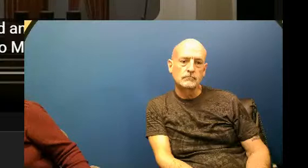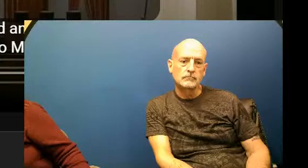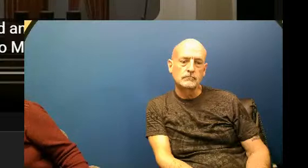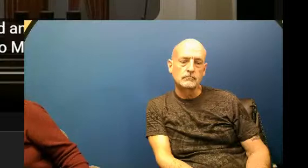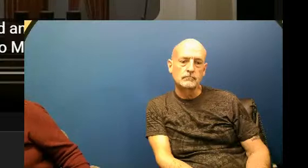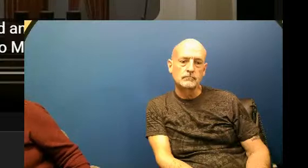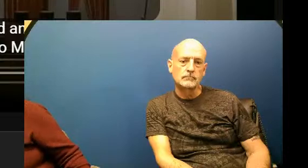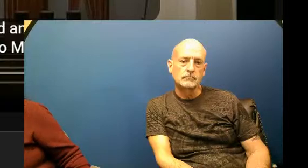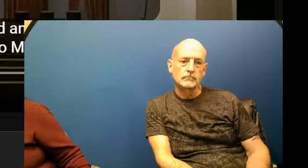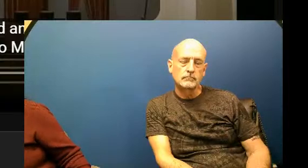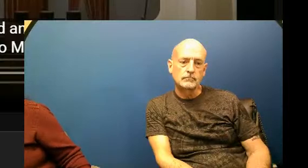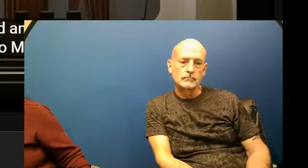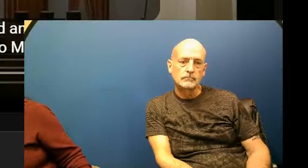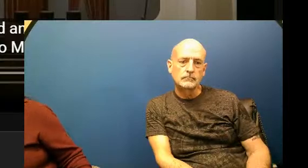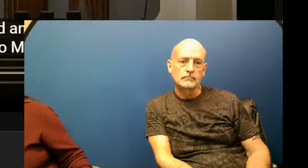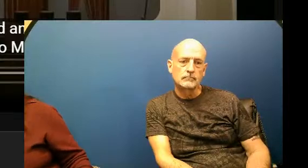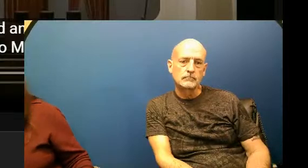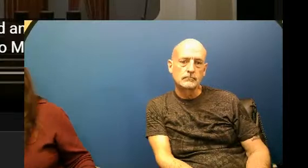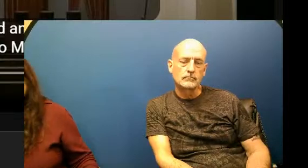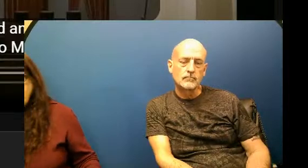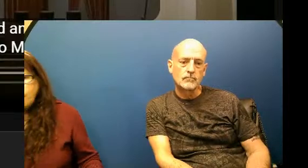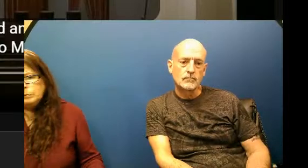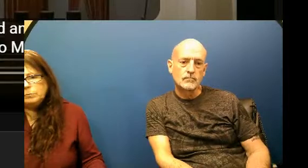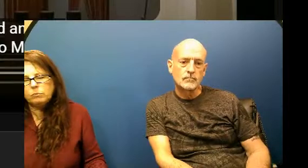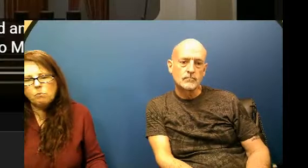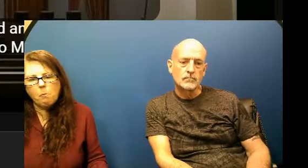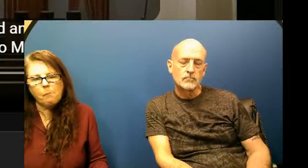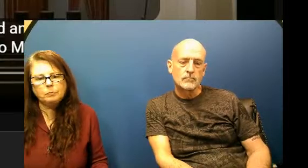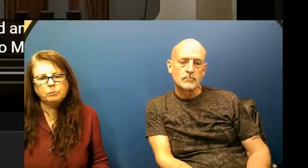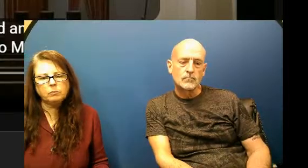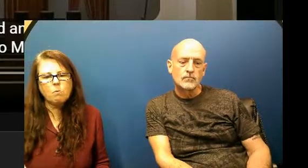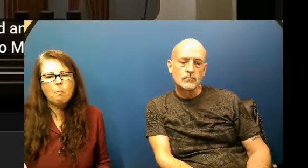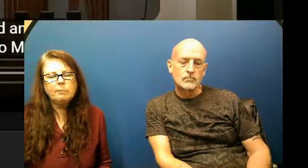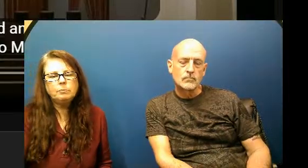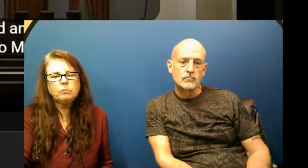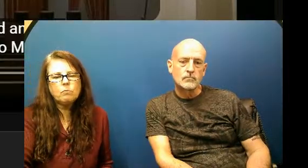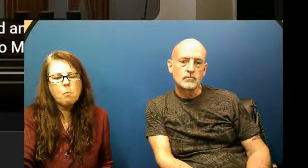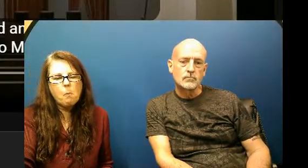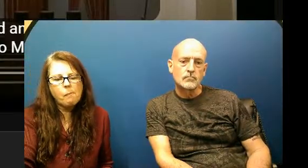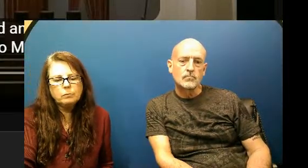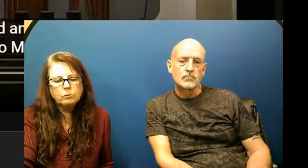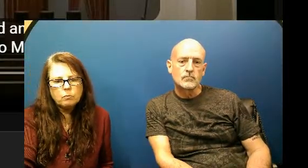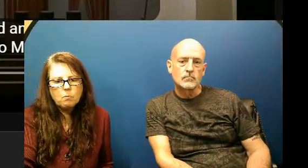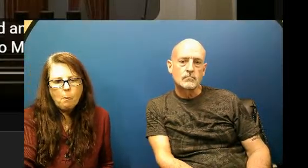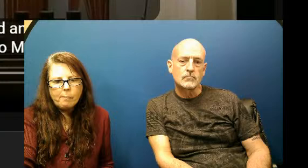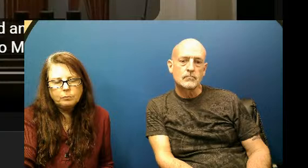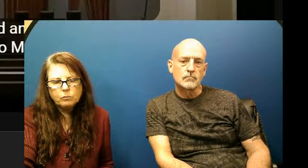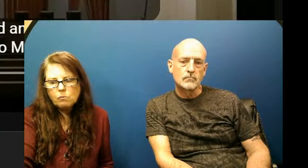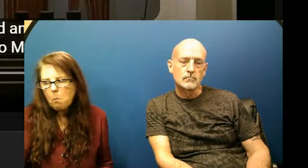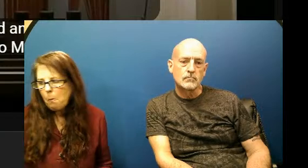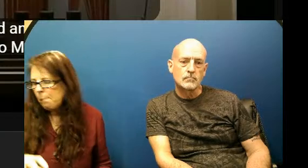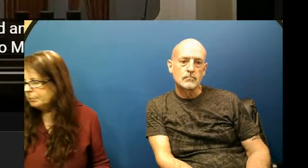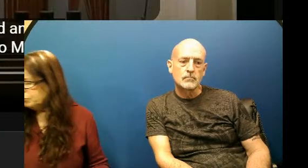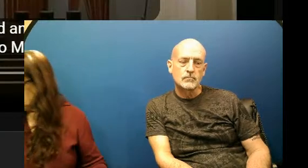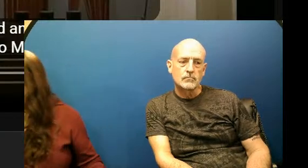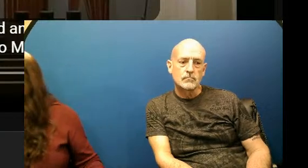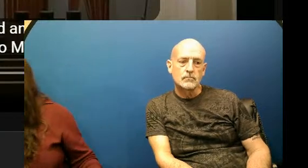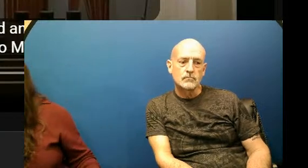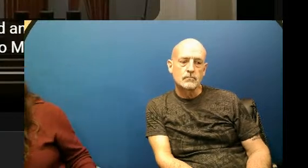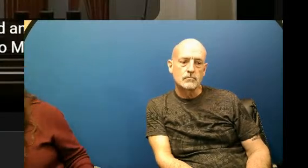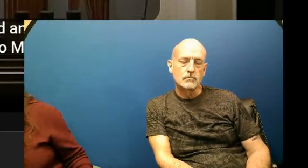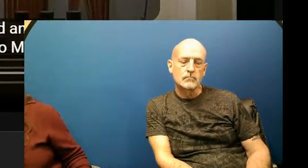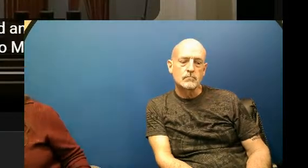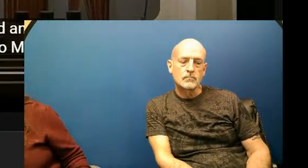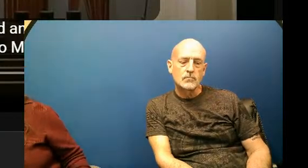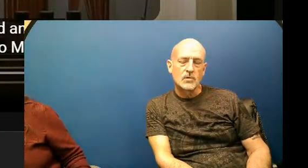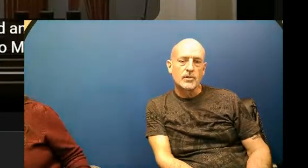shut down TikTok because it's too pro-Republican or too pro-Democrat, or won't disseminate the speech I want, and that would get no First